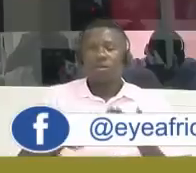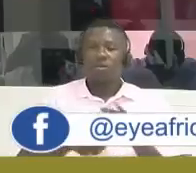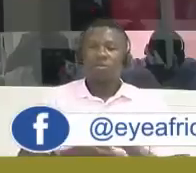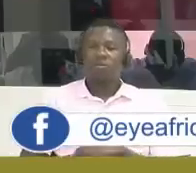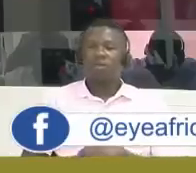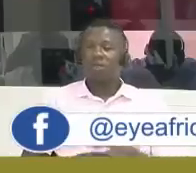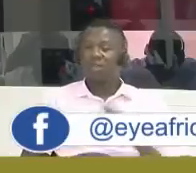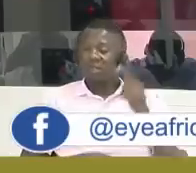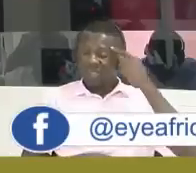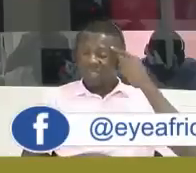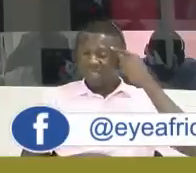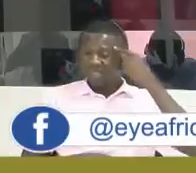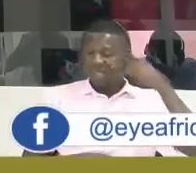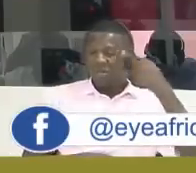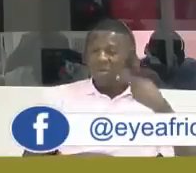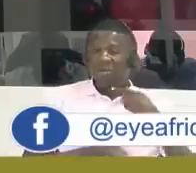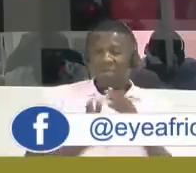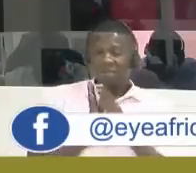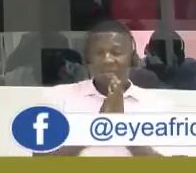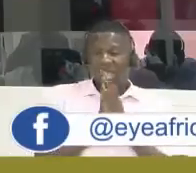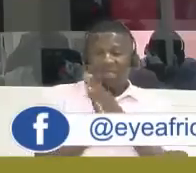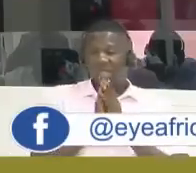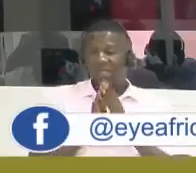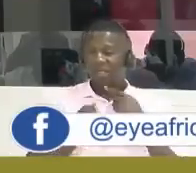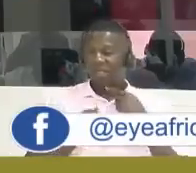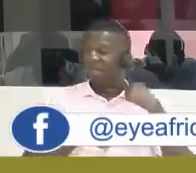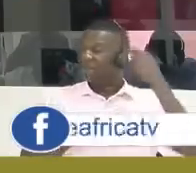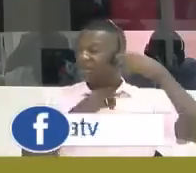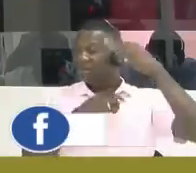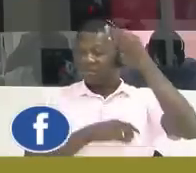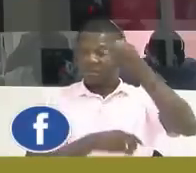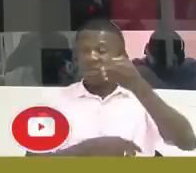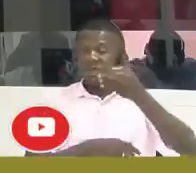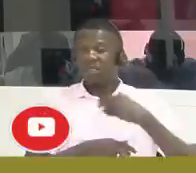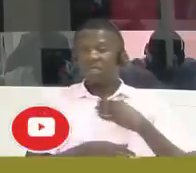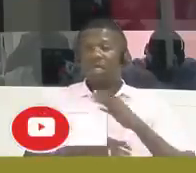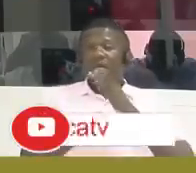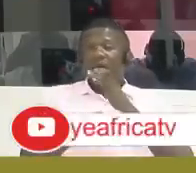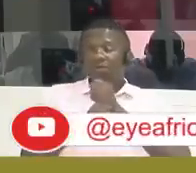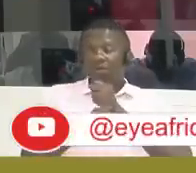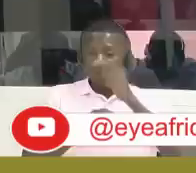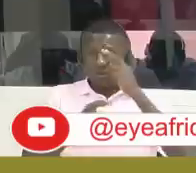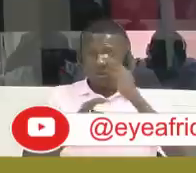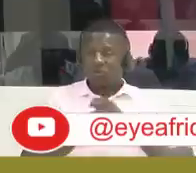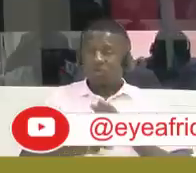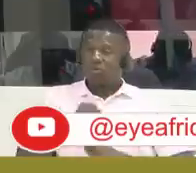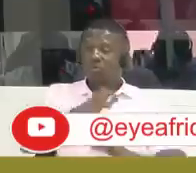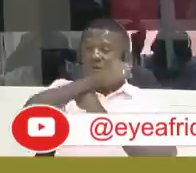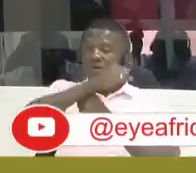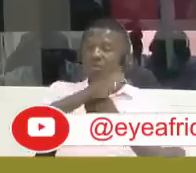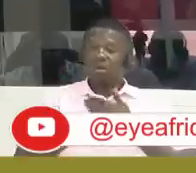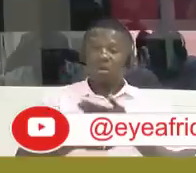Thinking about the challenges ahead of me in taking care of my baby was